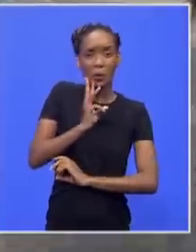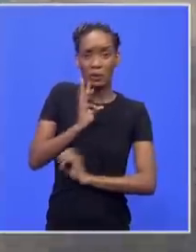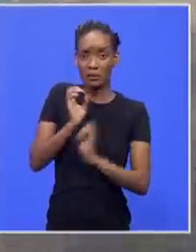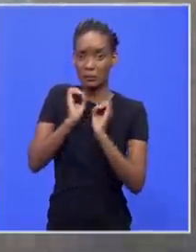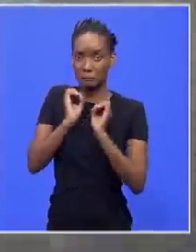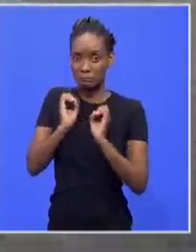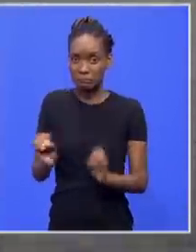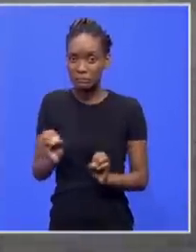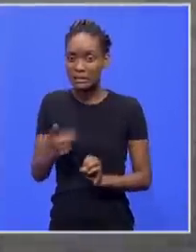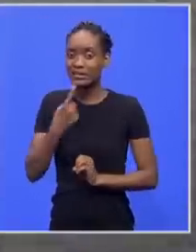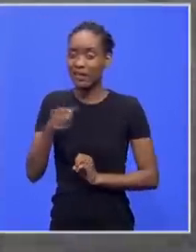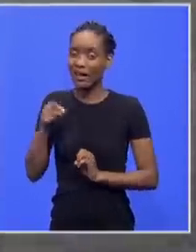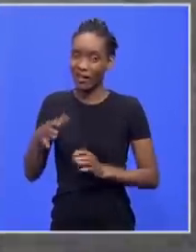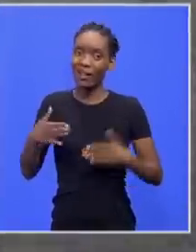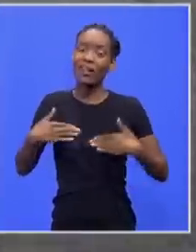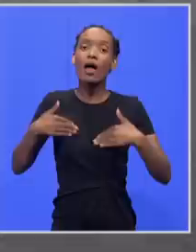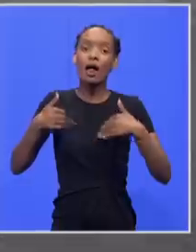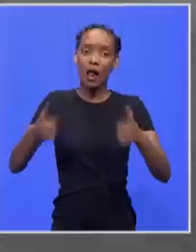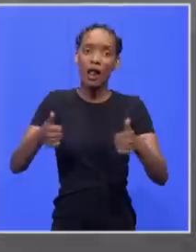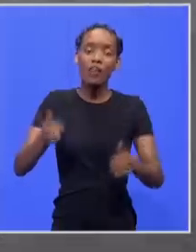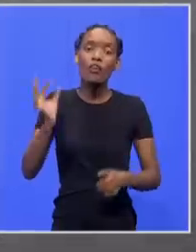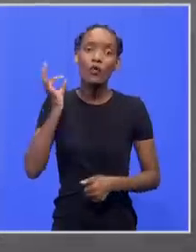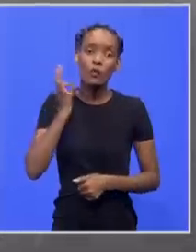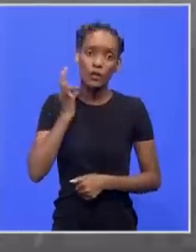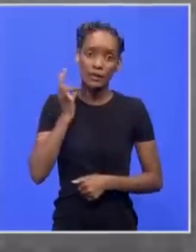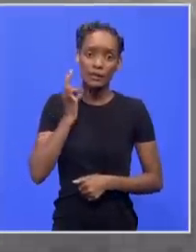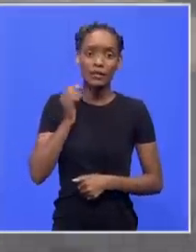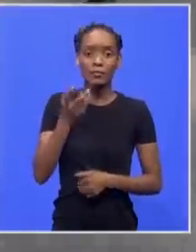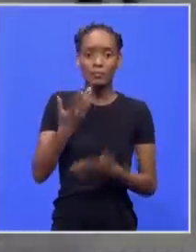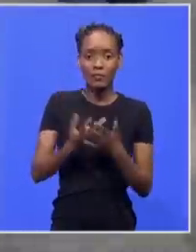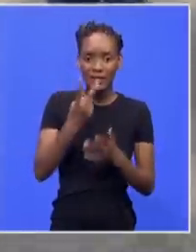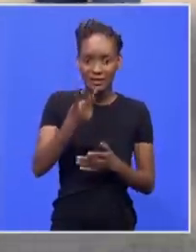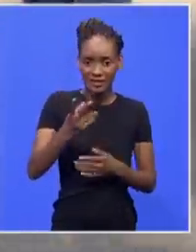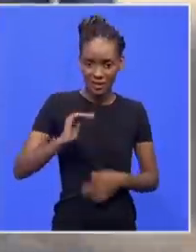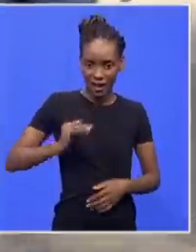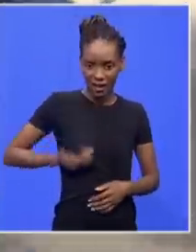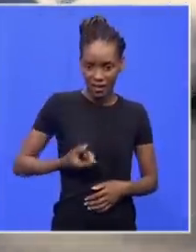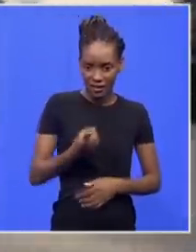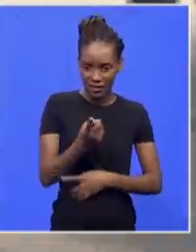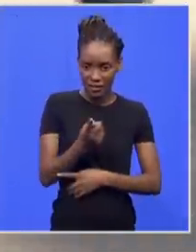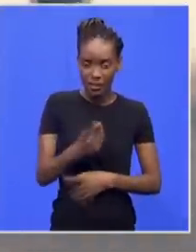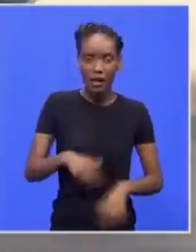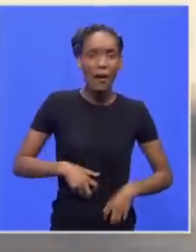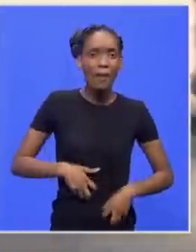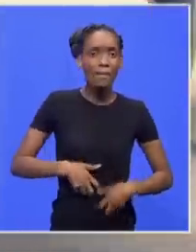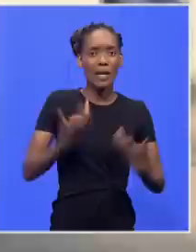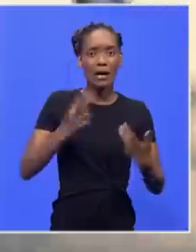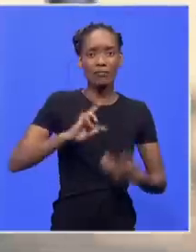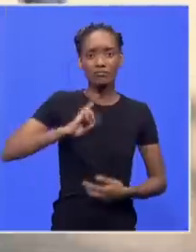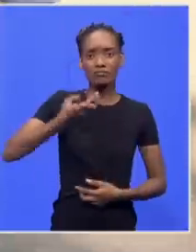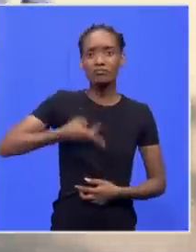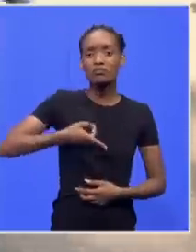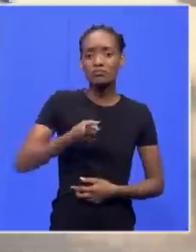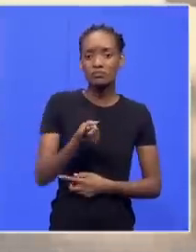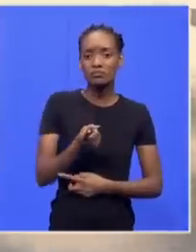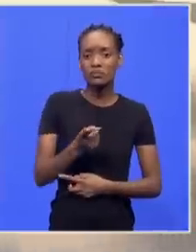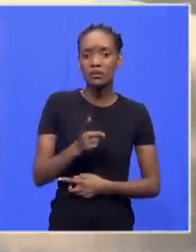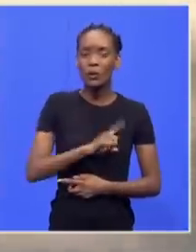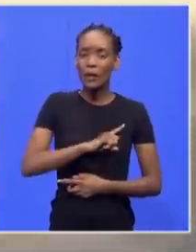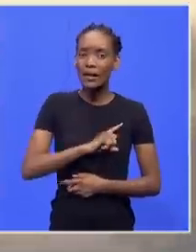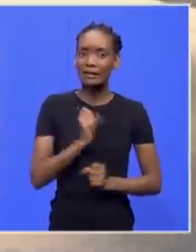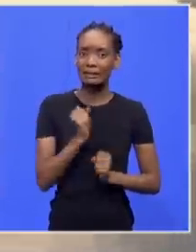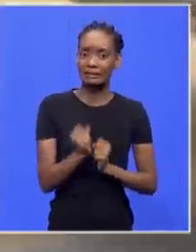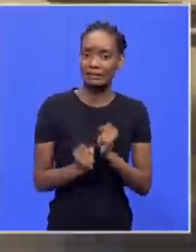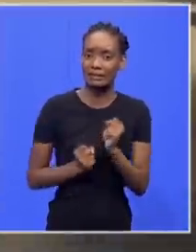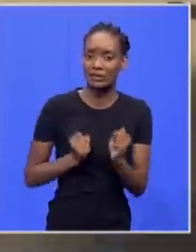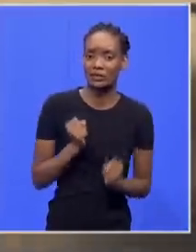huge health risk. You can see this lady here in front of me, upset, but of course struggling to